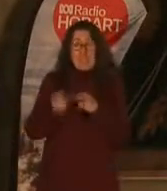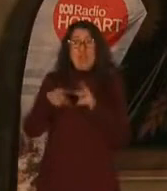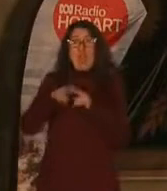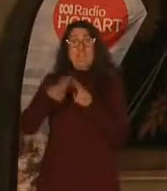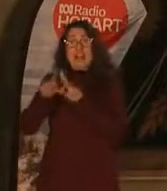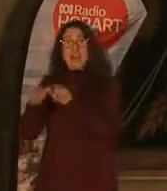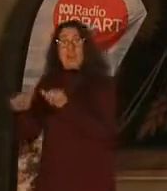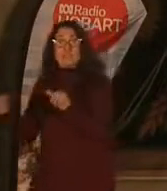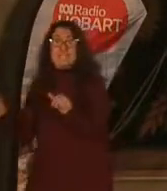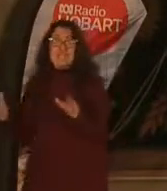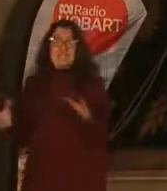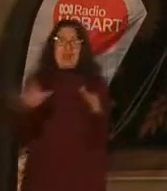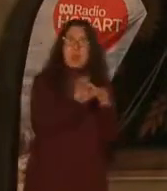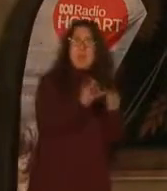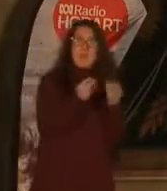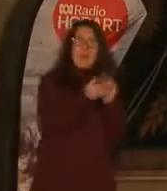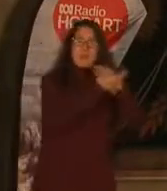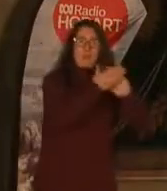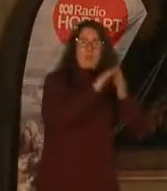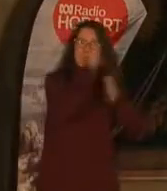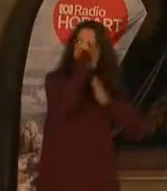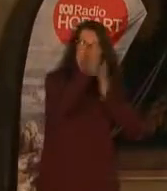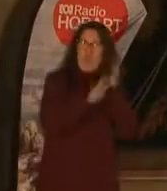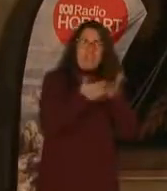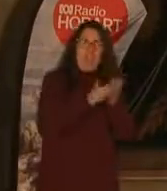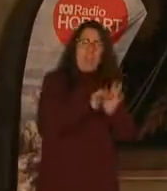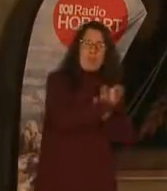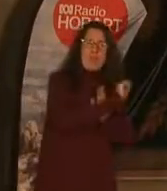and then the community ways of doing things to actually